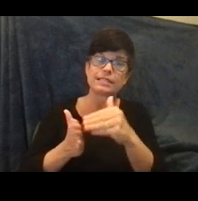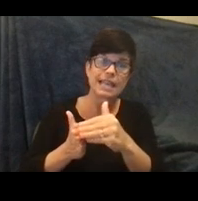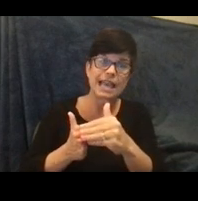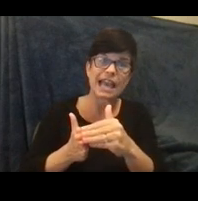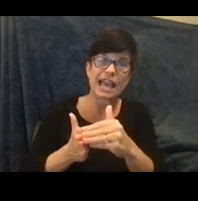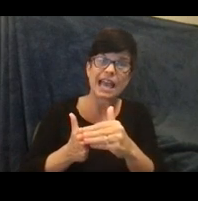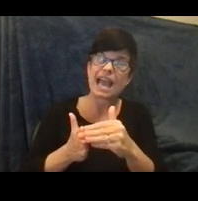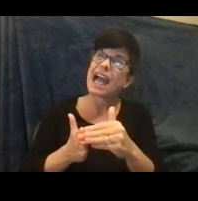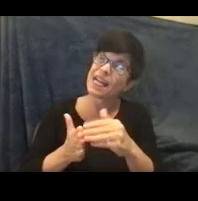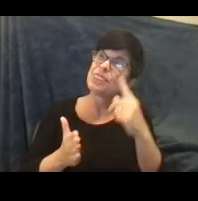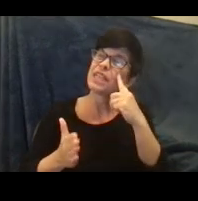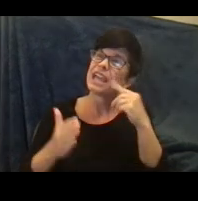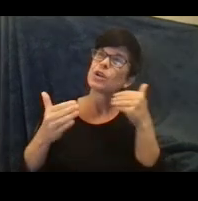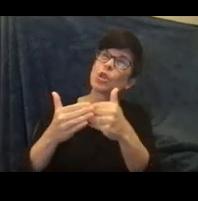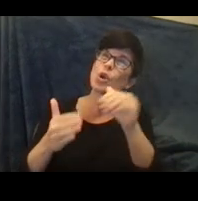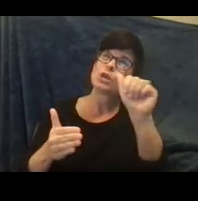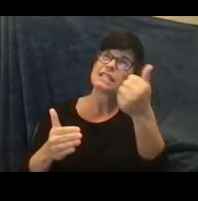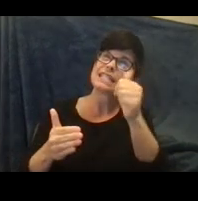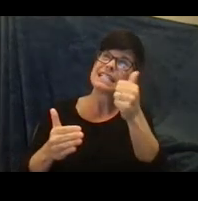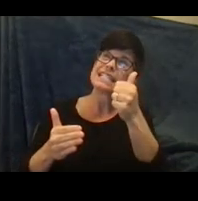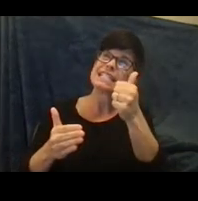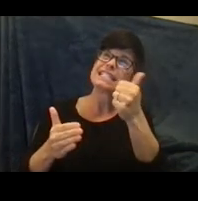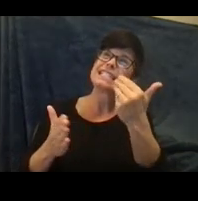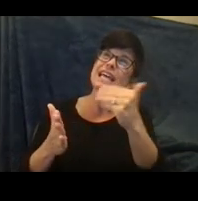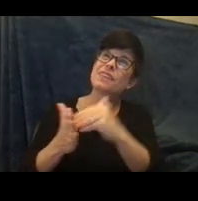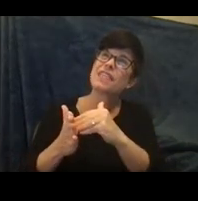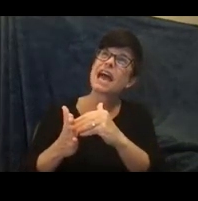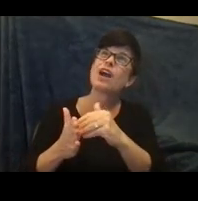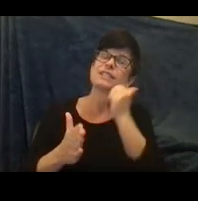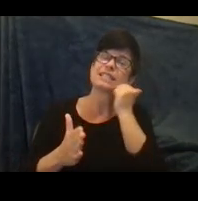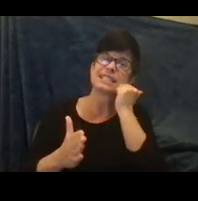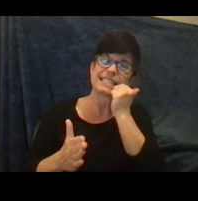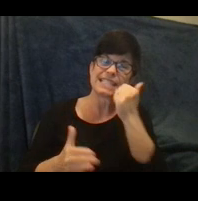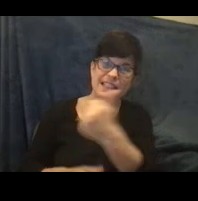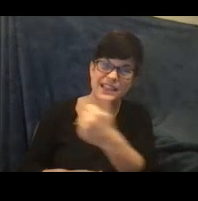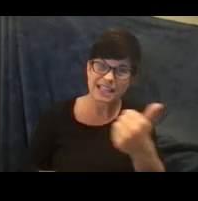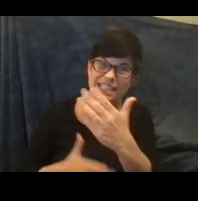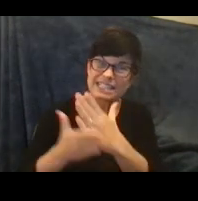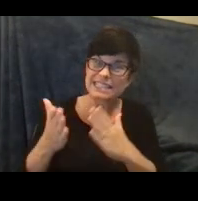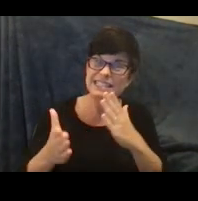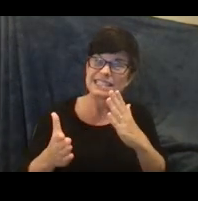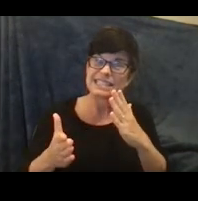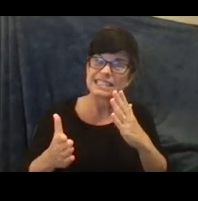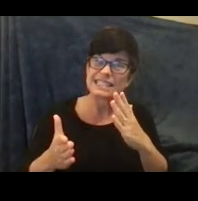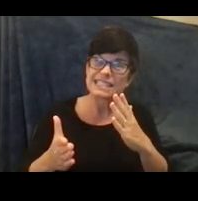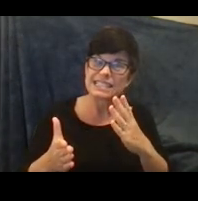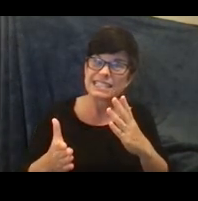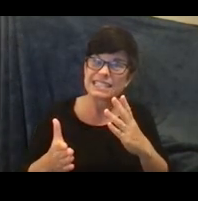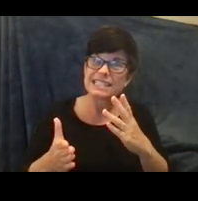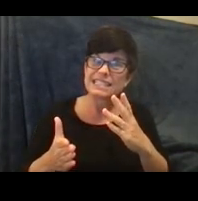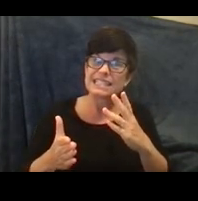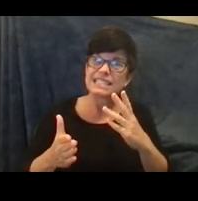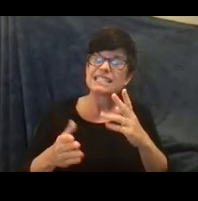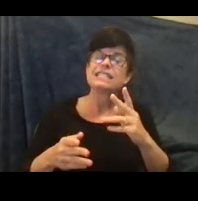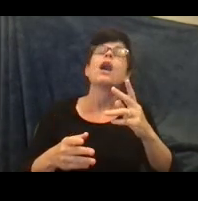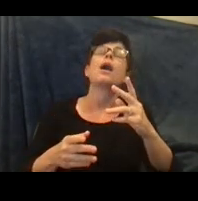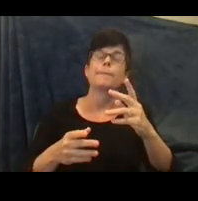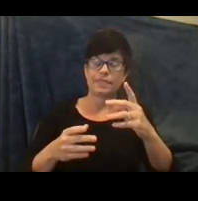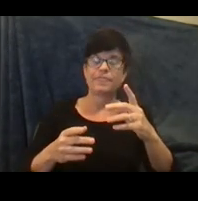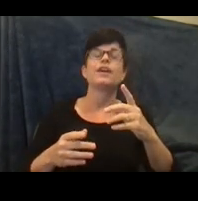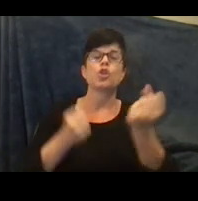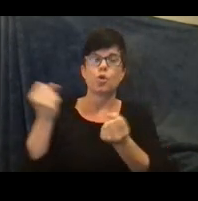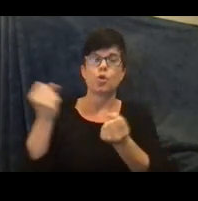to 10,000 daily trips on the stuff that's been approved and hasn't been CO'd yet. Where the hell are all those cars going to go?